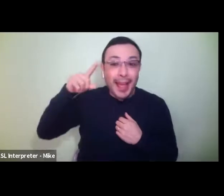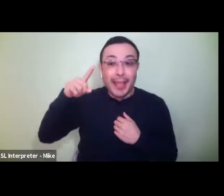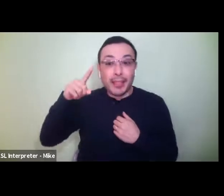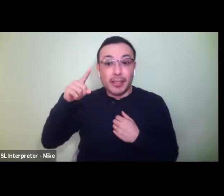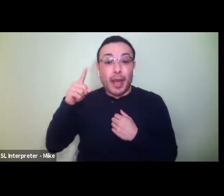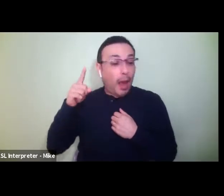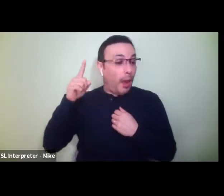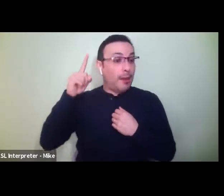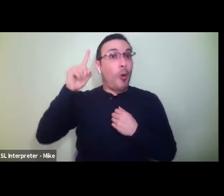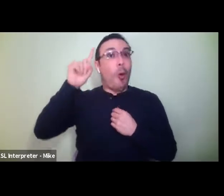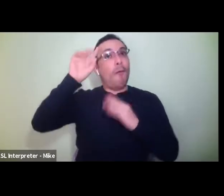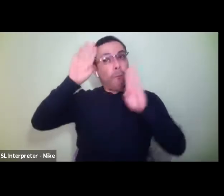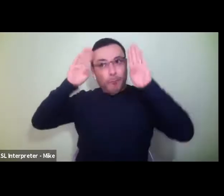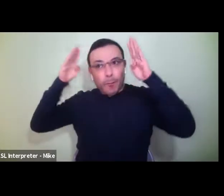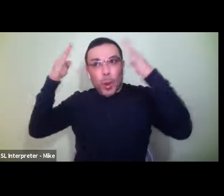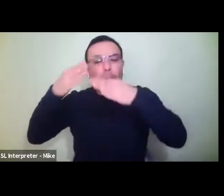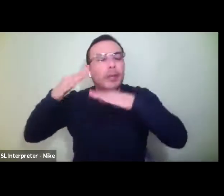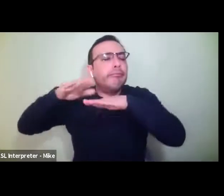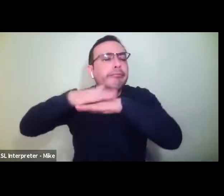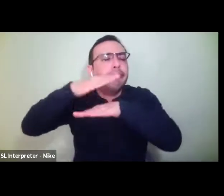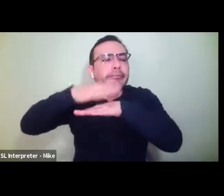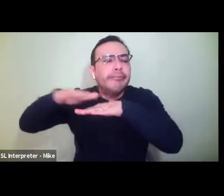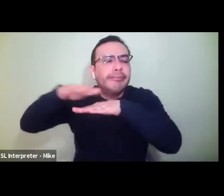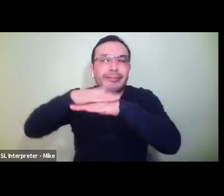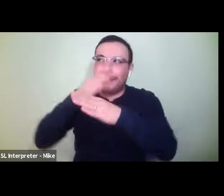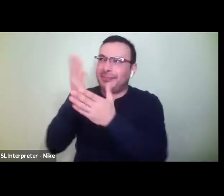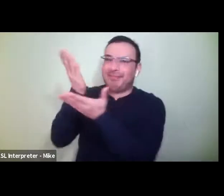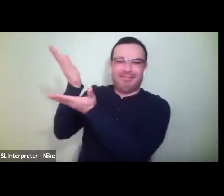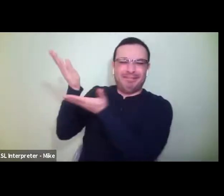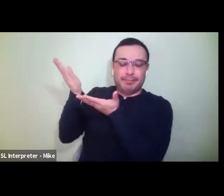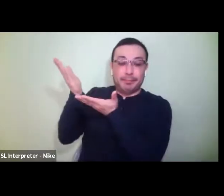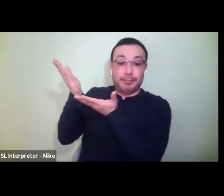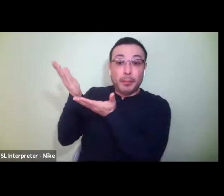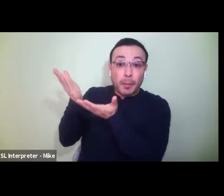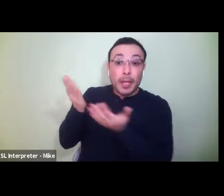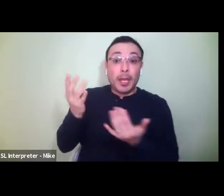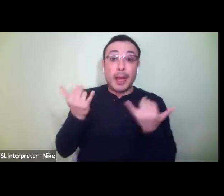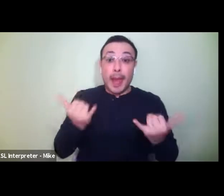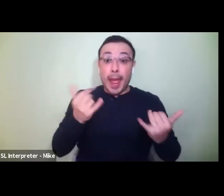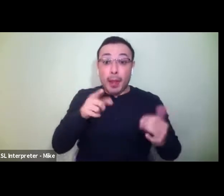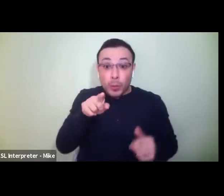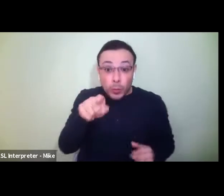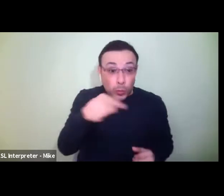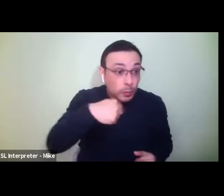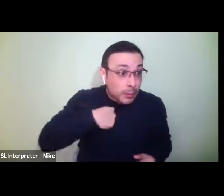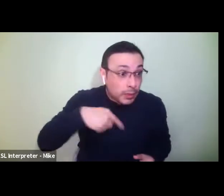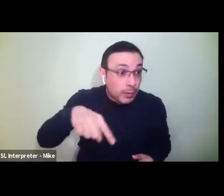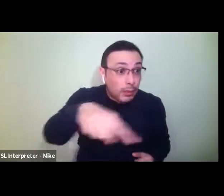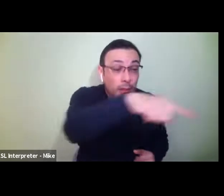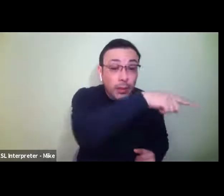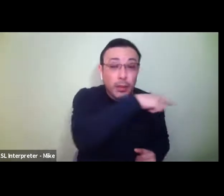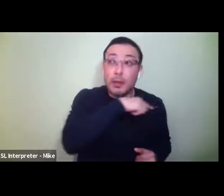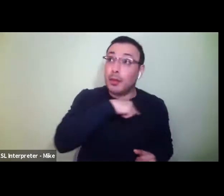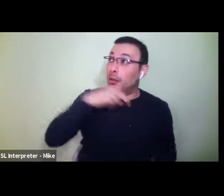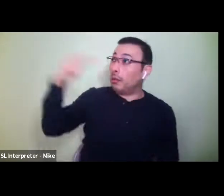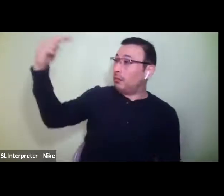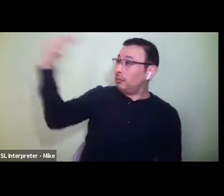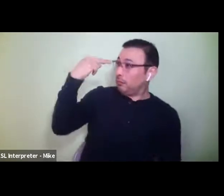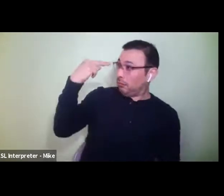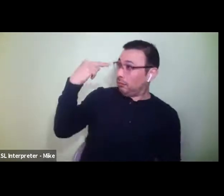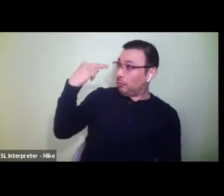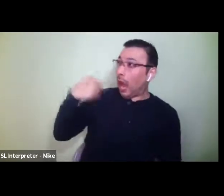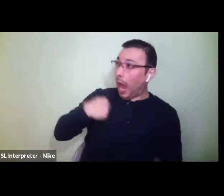human. For now, those of us who are in society's eyes different will continue to find ways